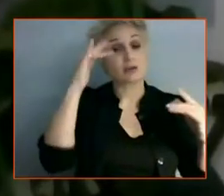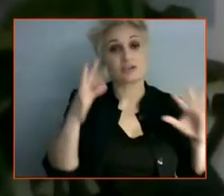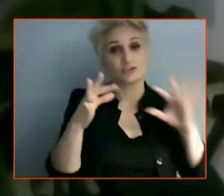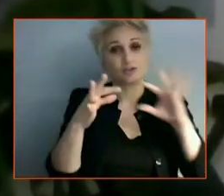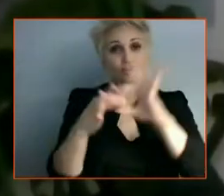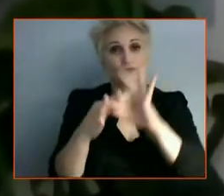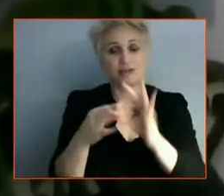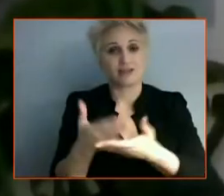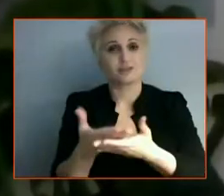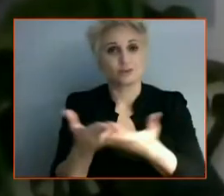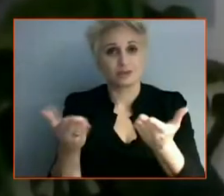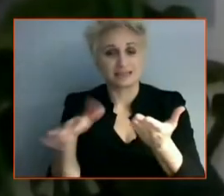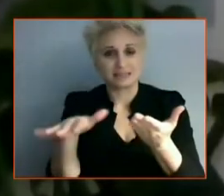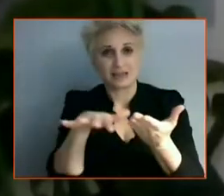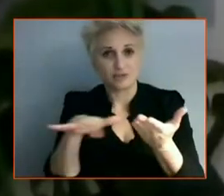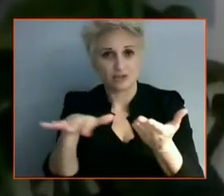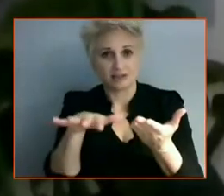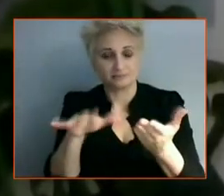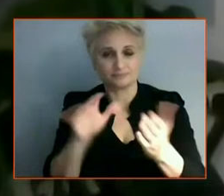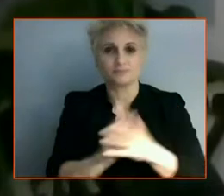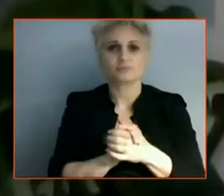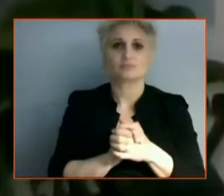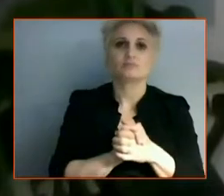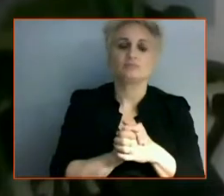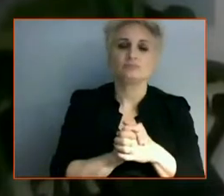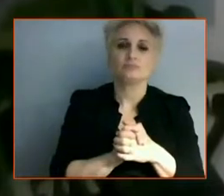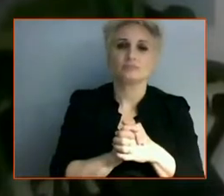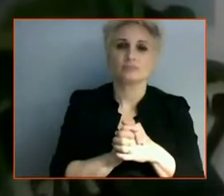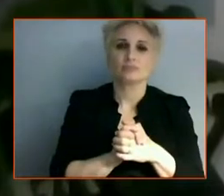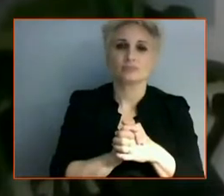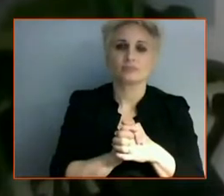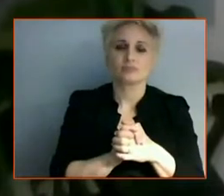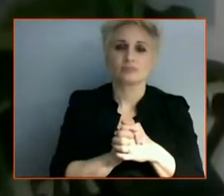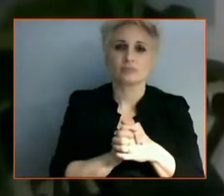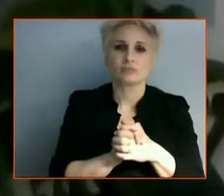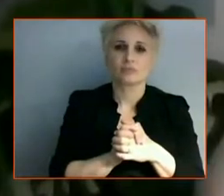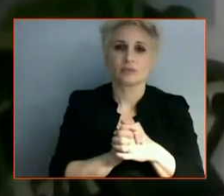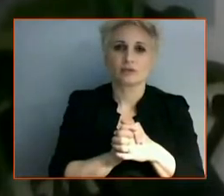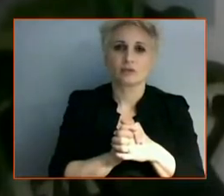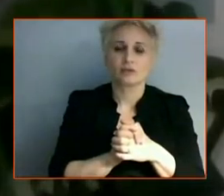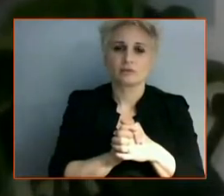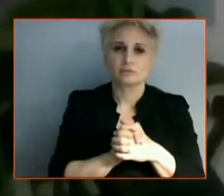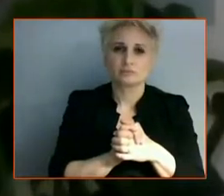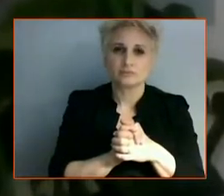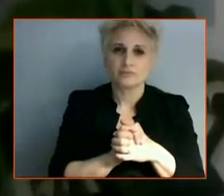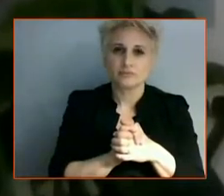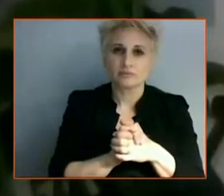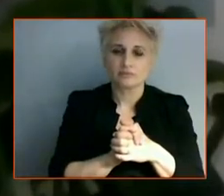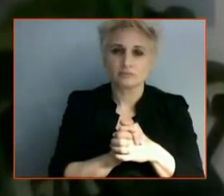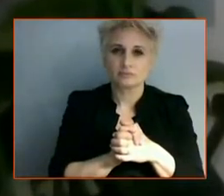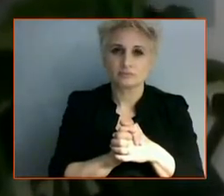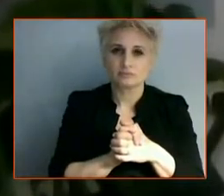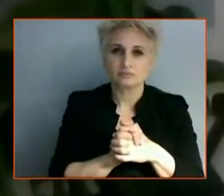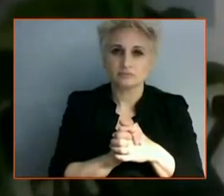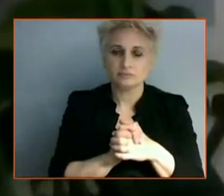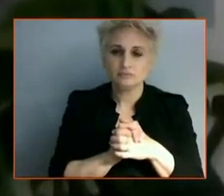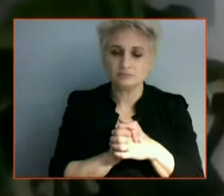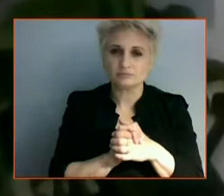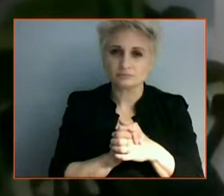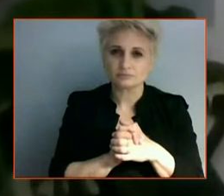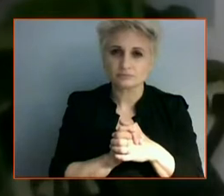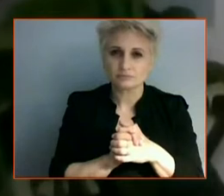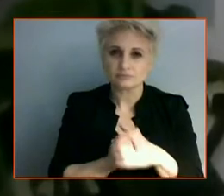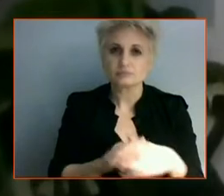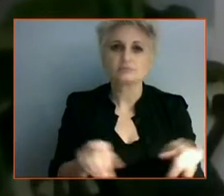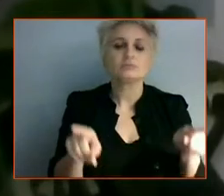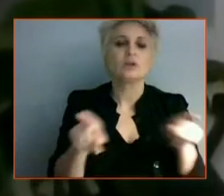of the resources that we deploy, the things that we value, and how we choose to prioritize them to improve people's